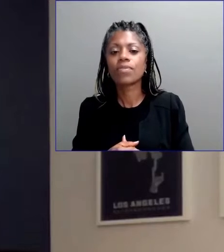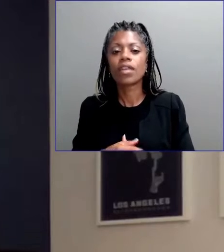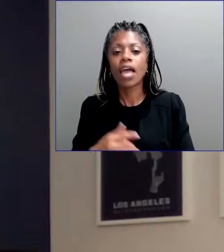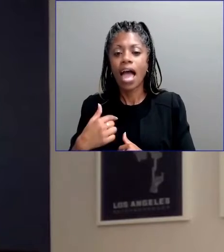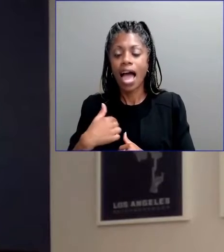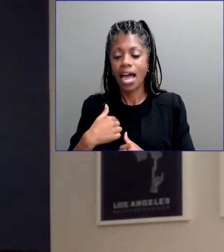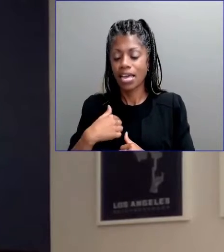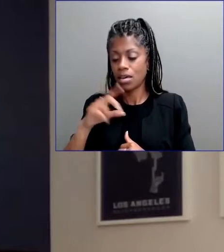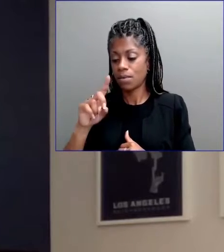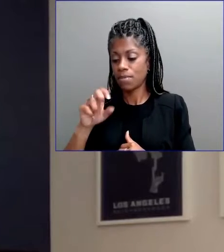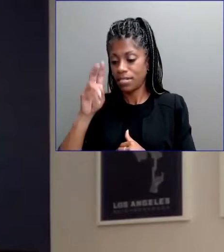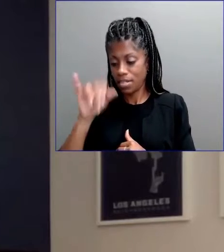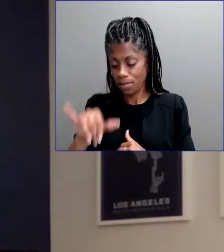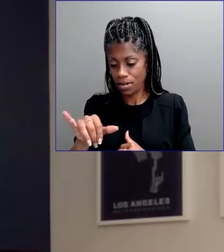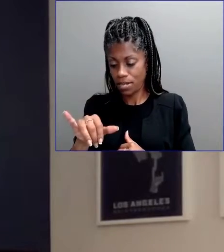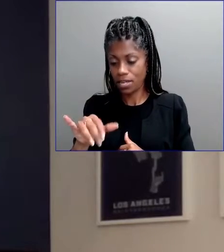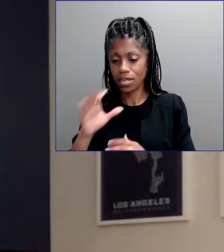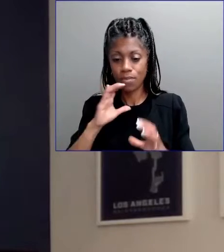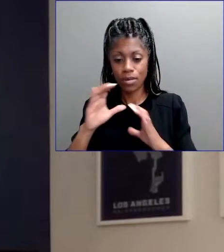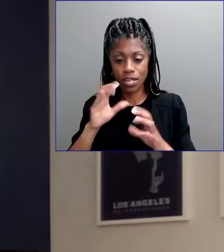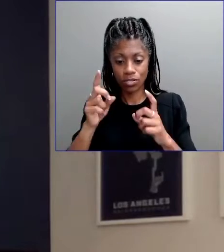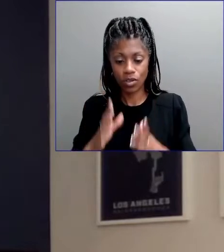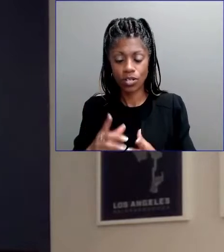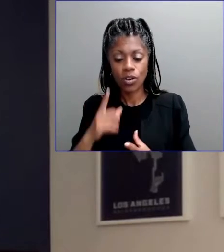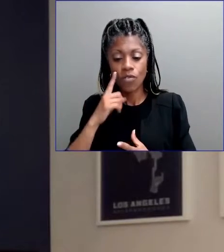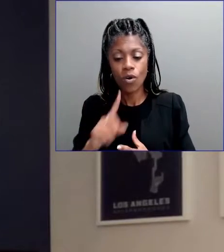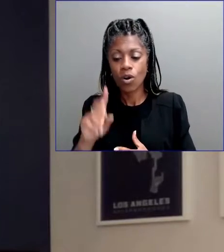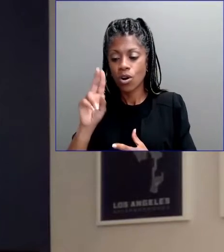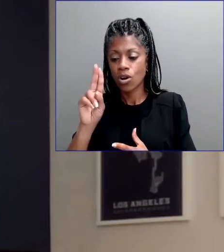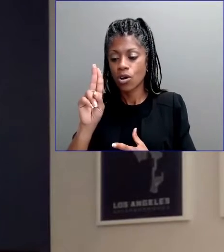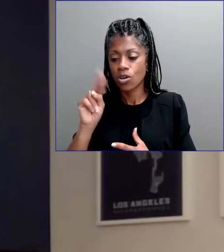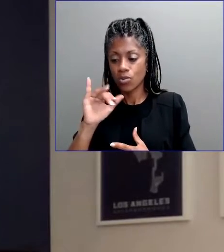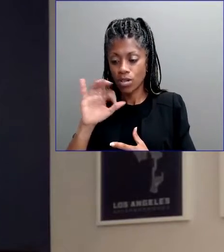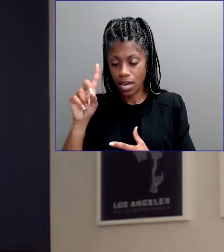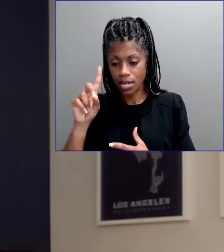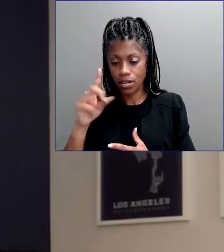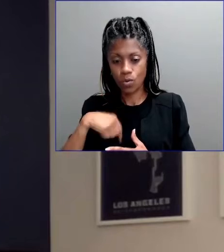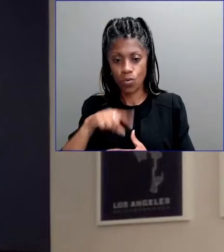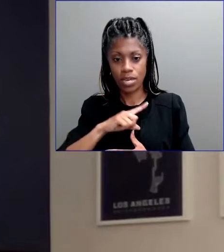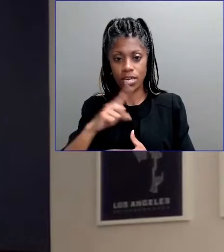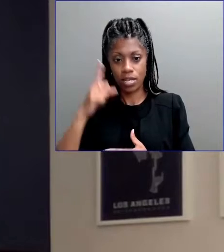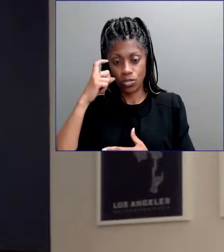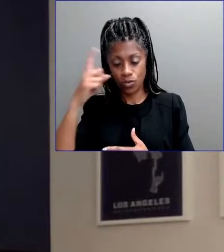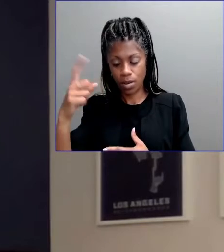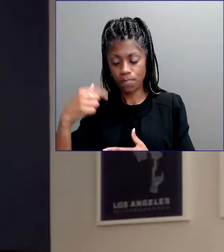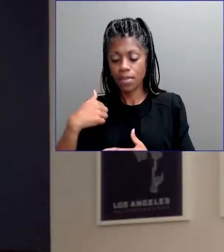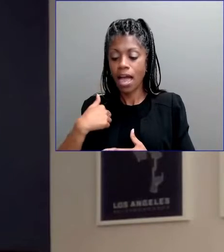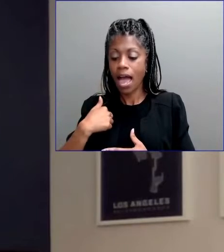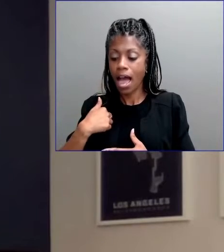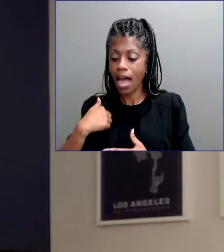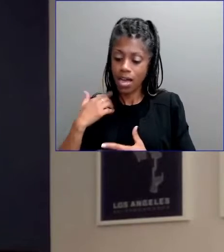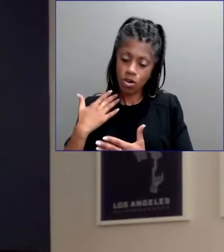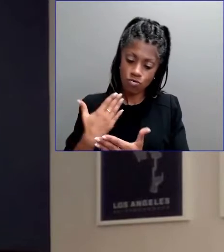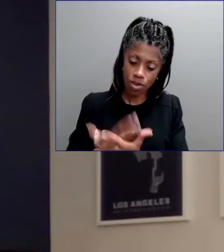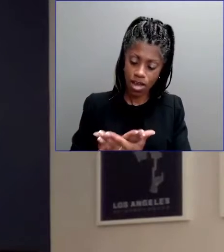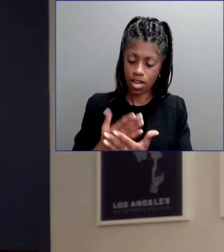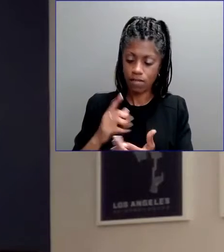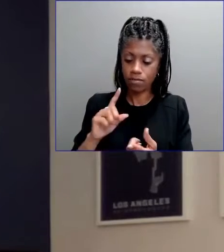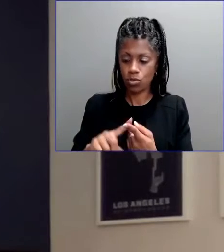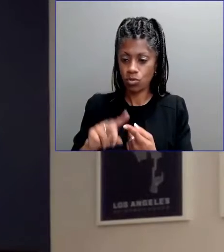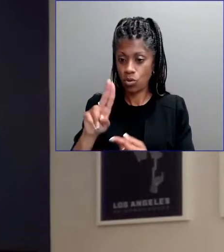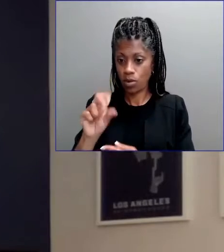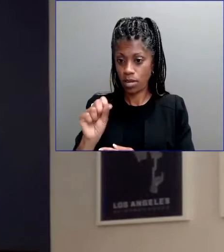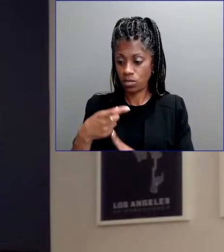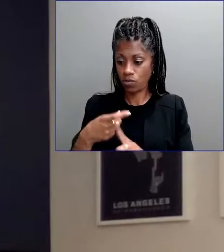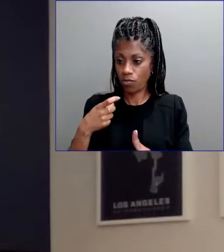United We Dream. A little bit about myself. I came to the US from Mexico when I was just a few months old, and I grew up